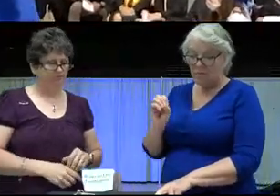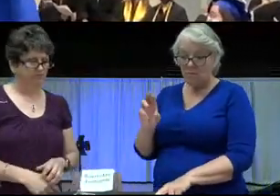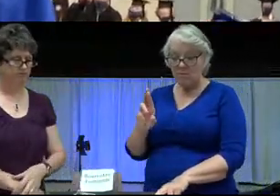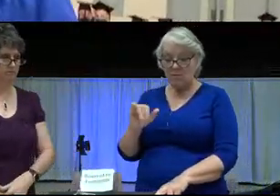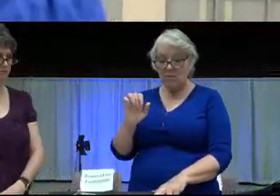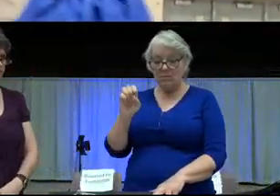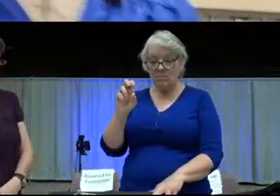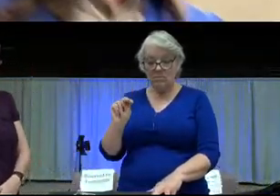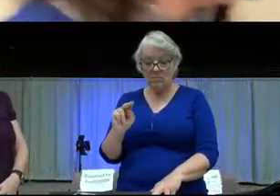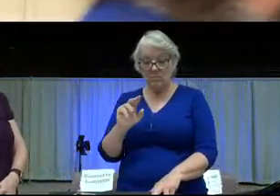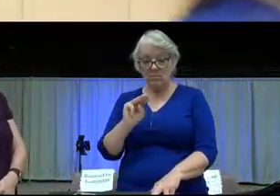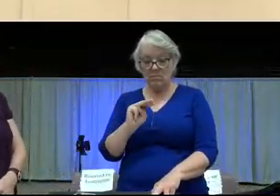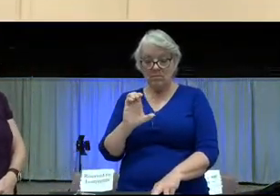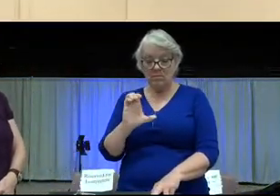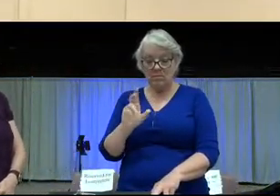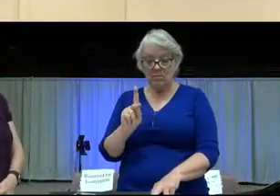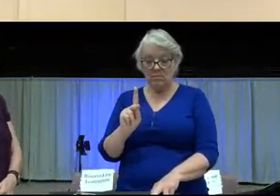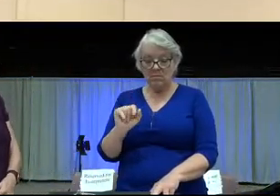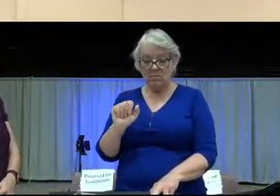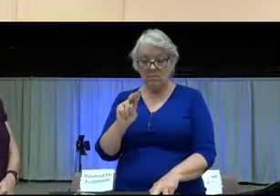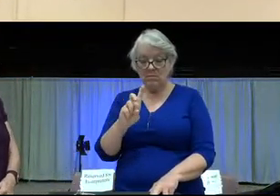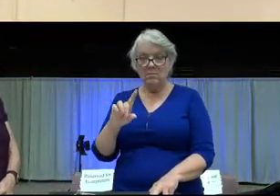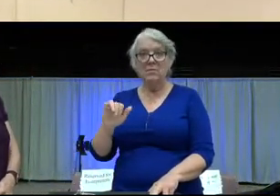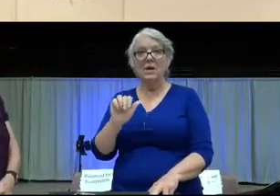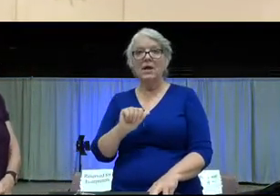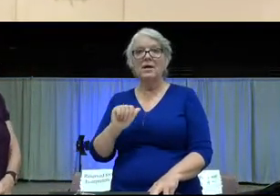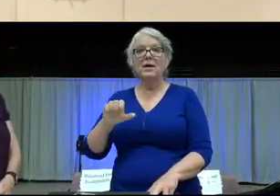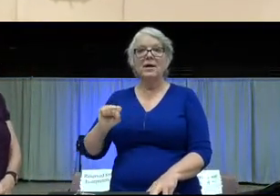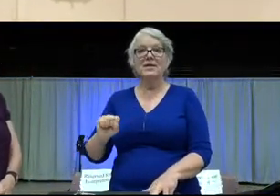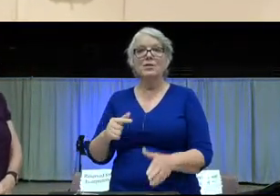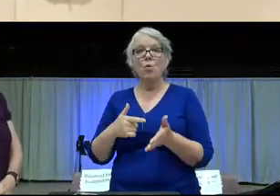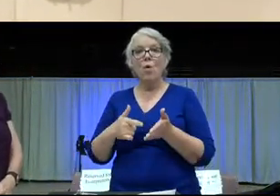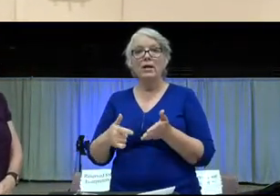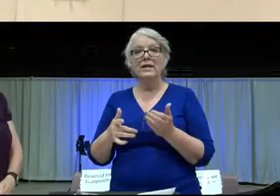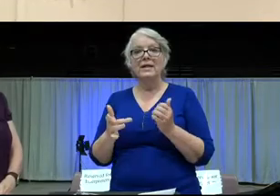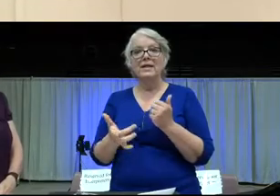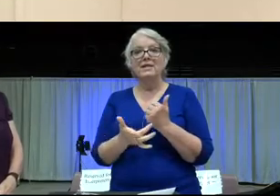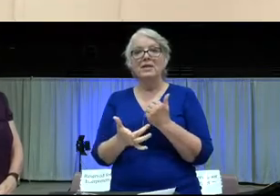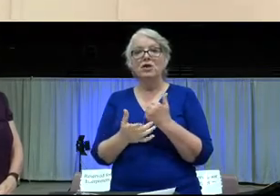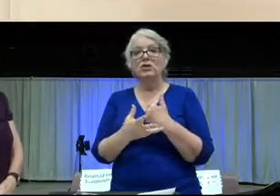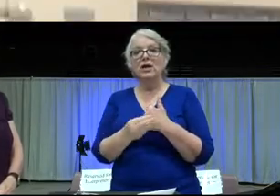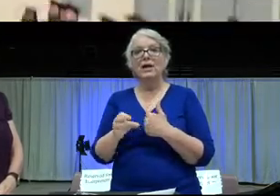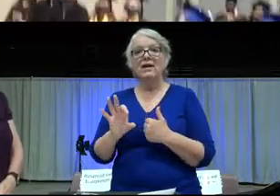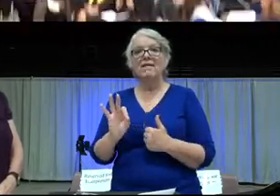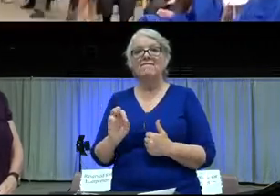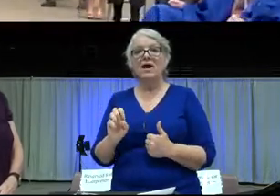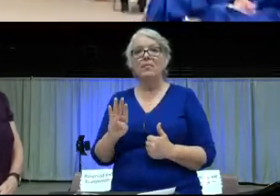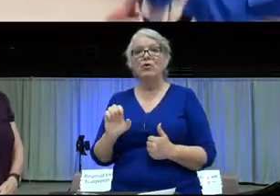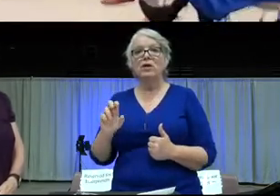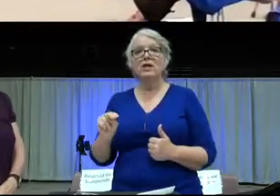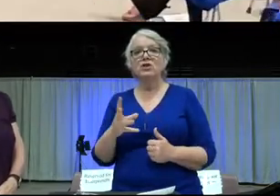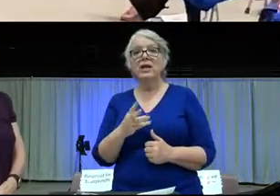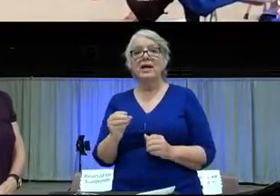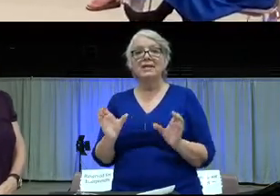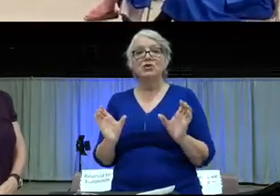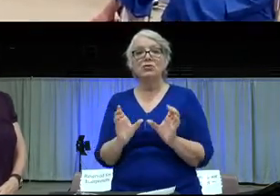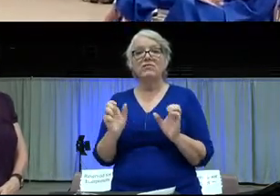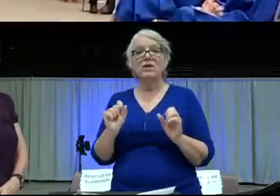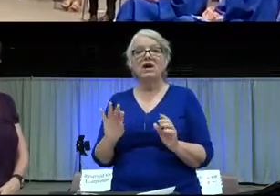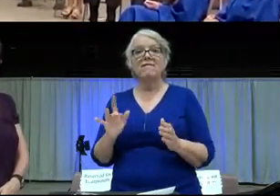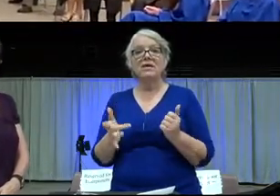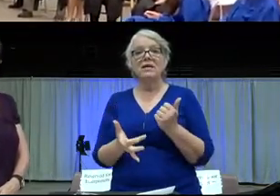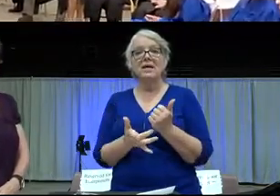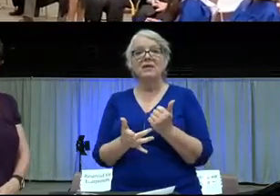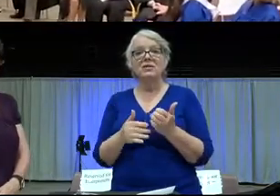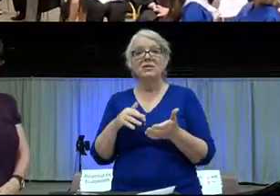Orion Daniel McKinney, Associate of Applied Science, Welding Technology and Fabrication, and Certificate of Technical Studies,